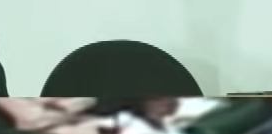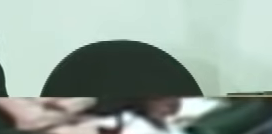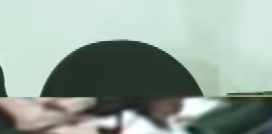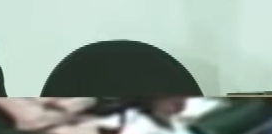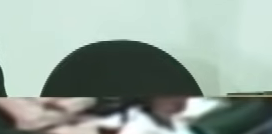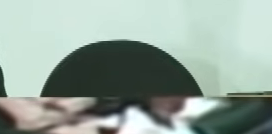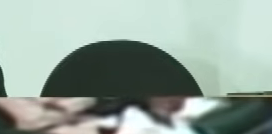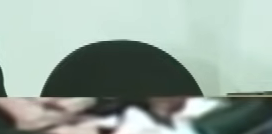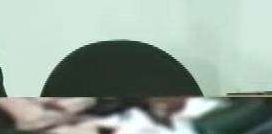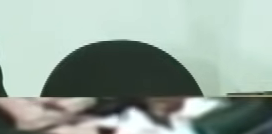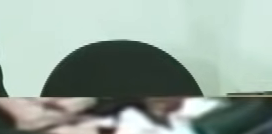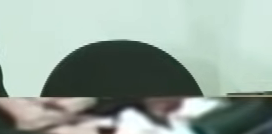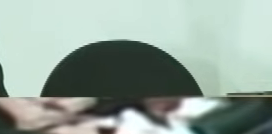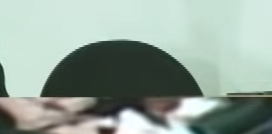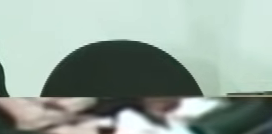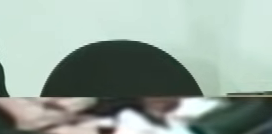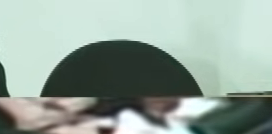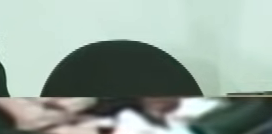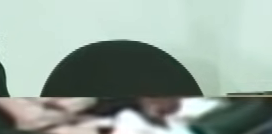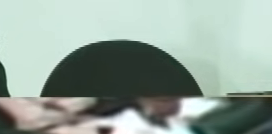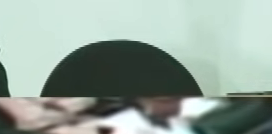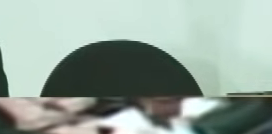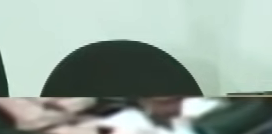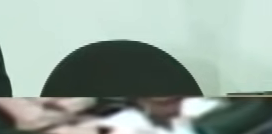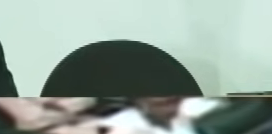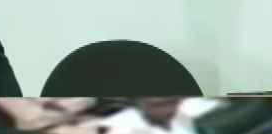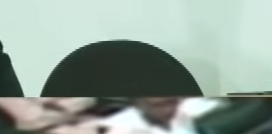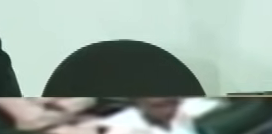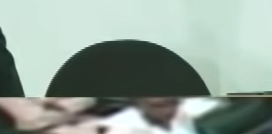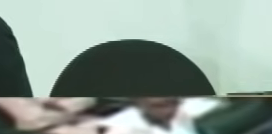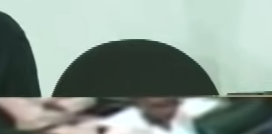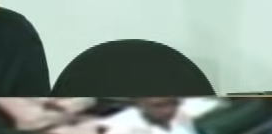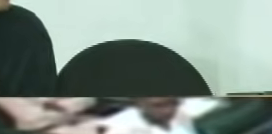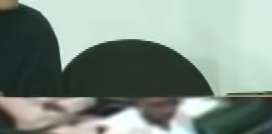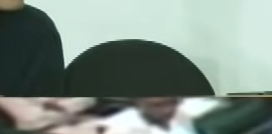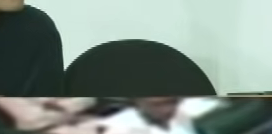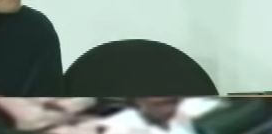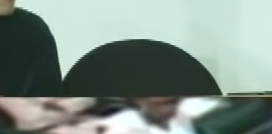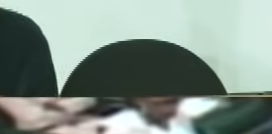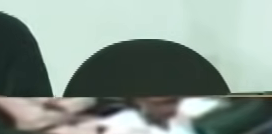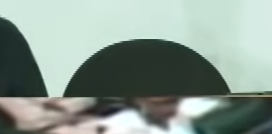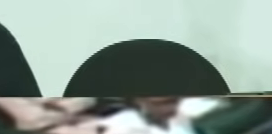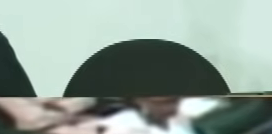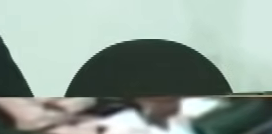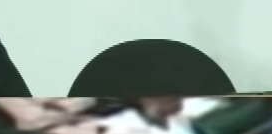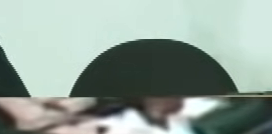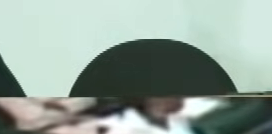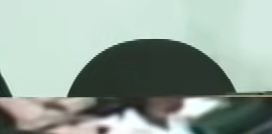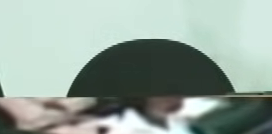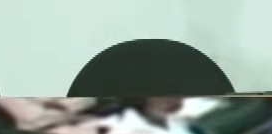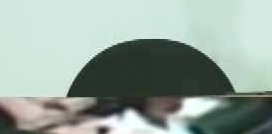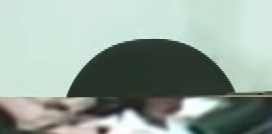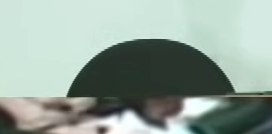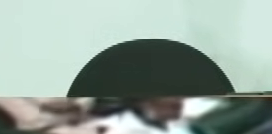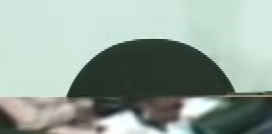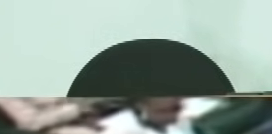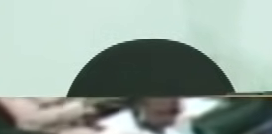The question before the House is that the member be given sufficient time to complete her presentation. Those in